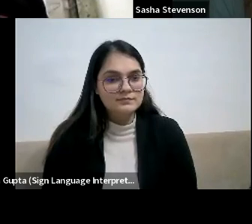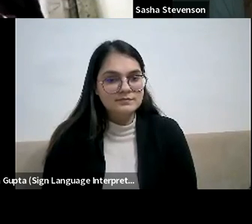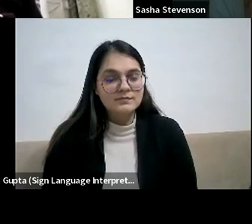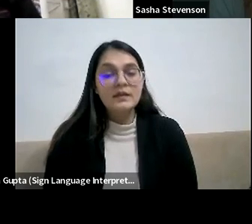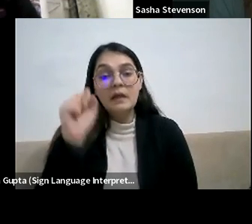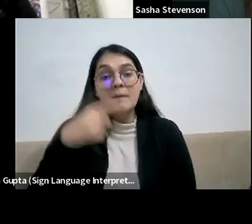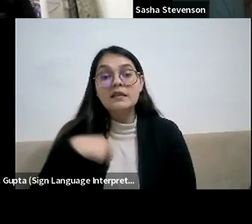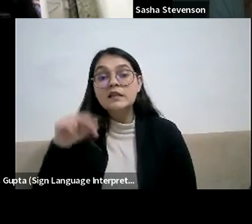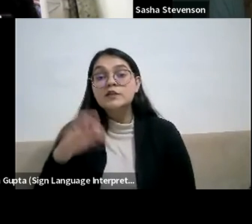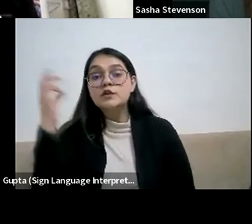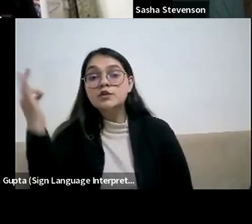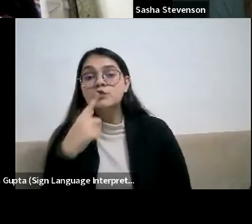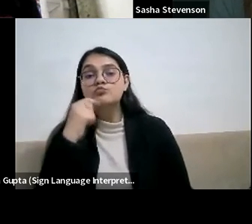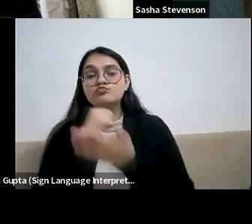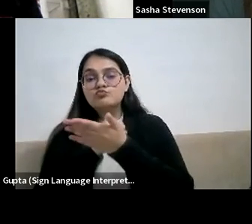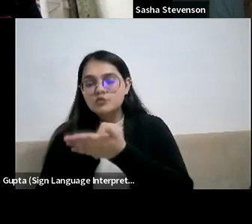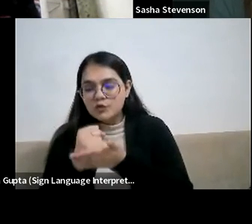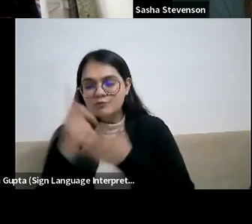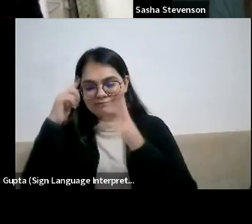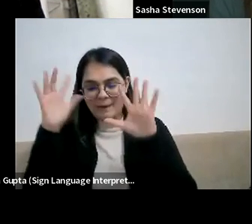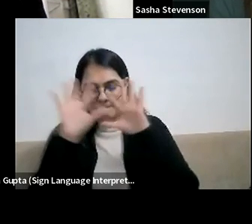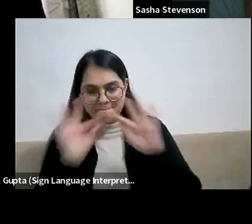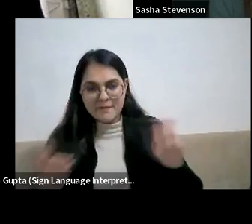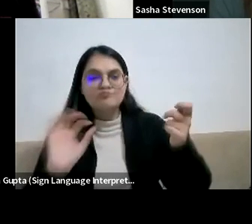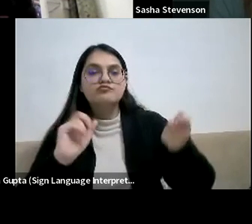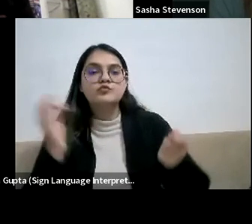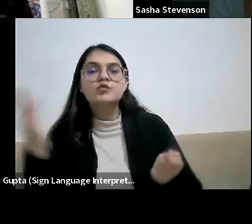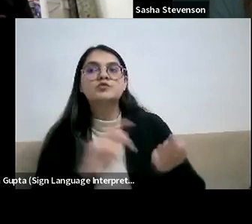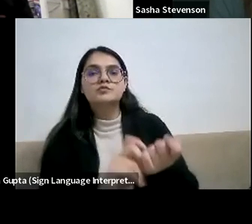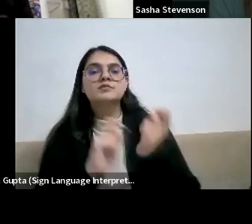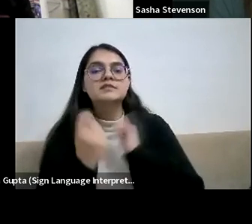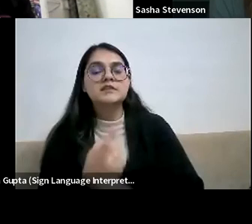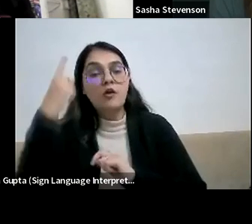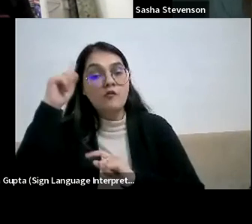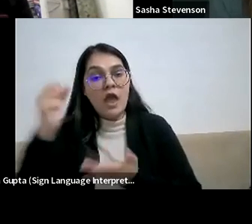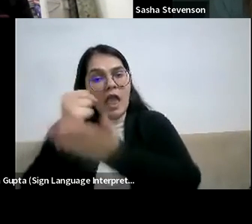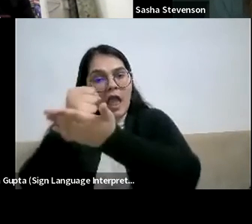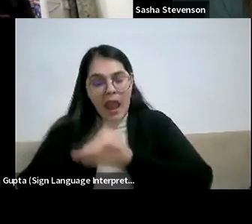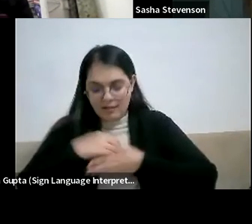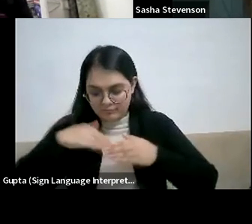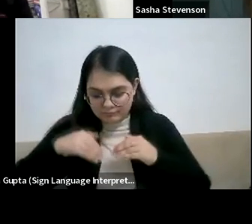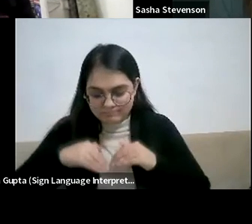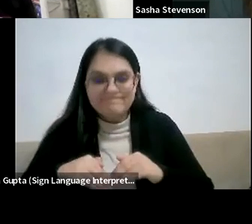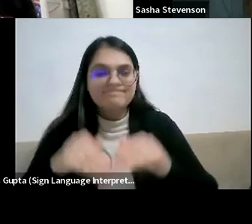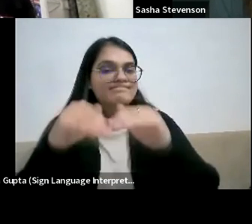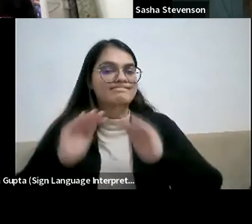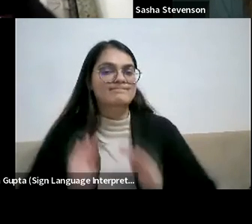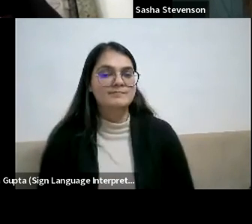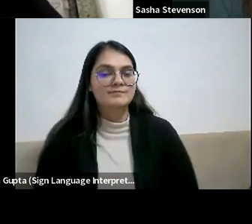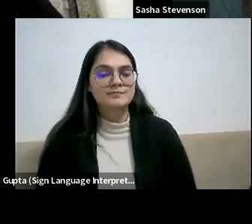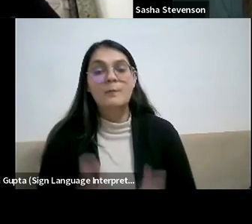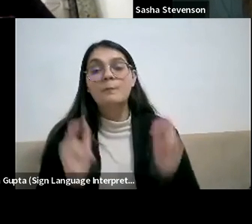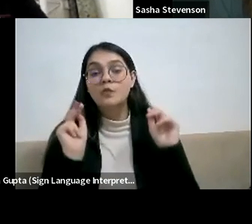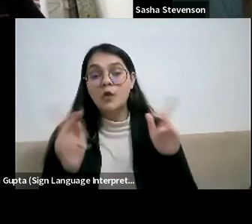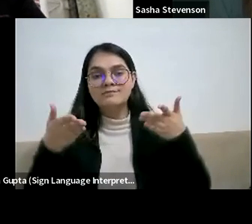peaceful transition in consciousness that can help us move forward. All right, let